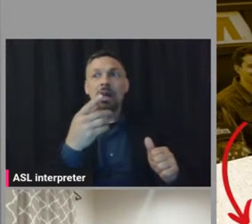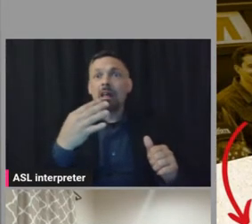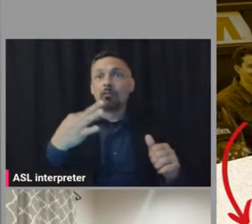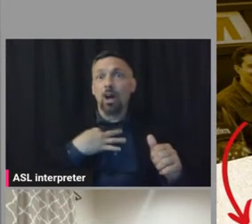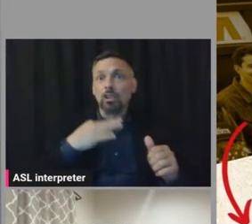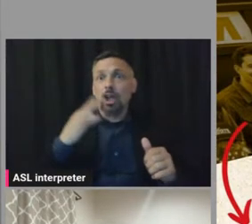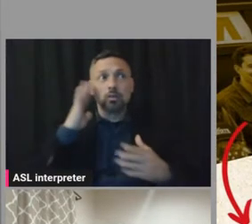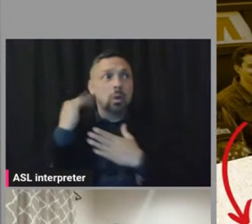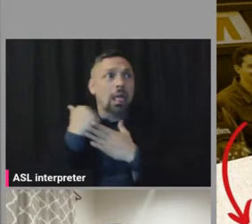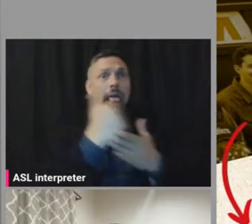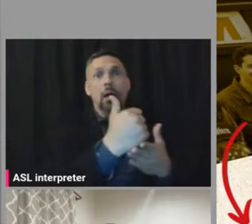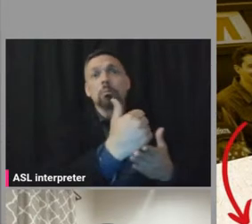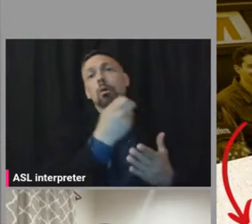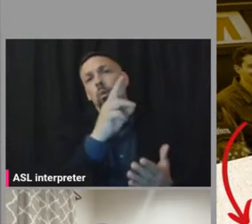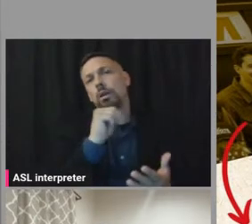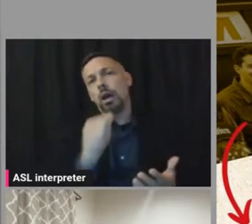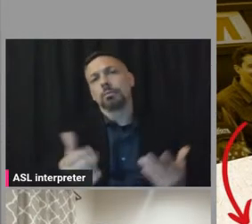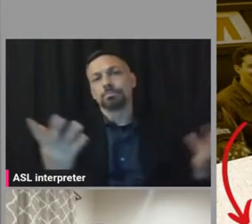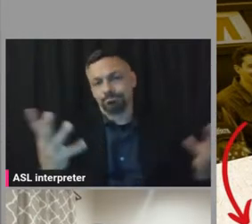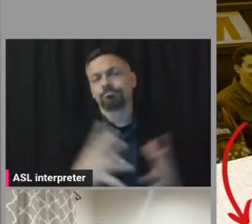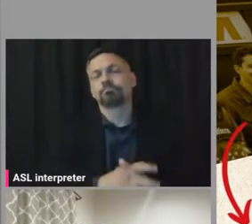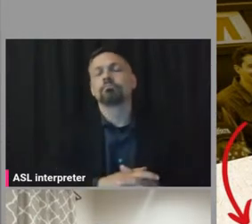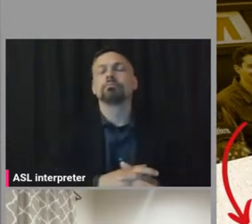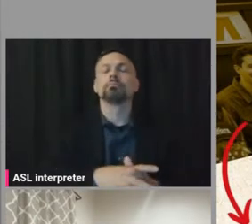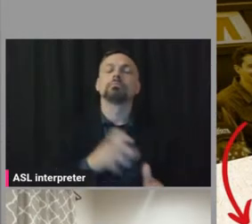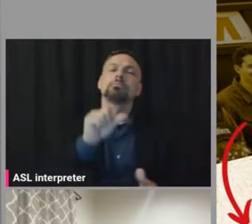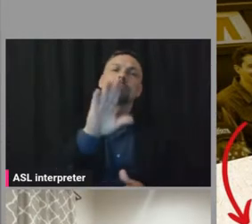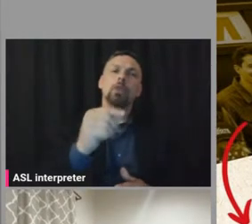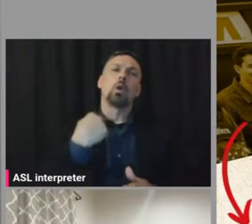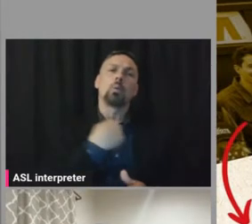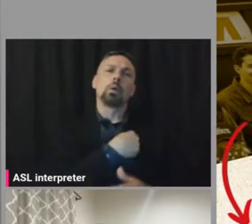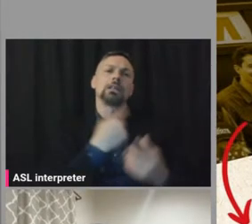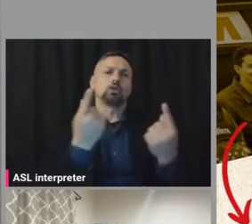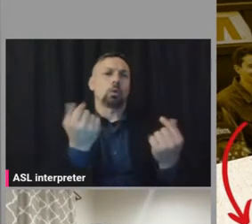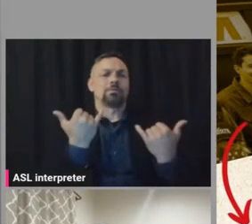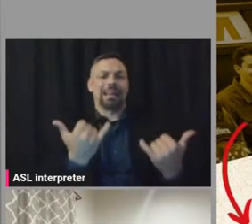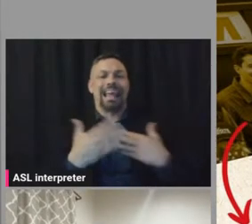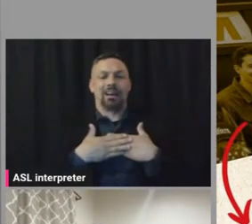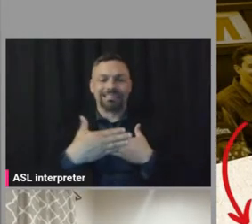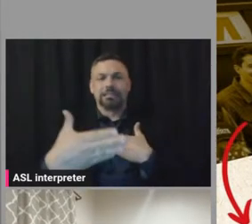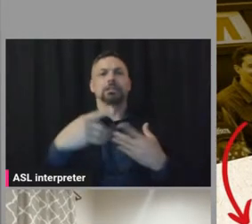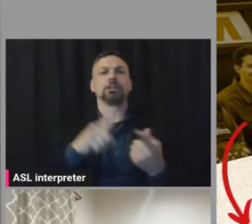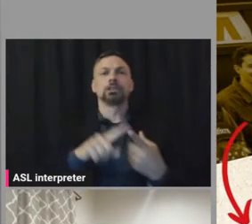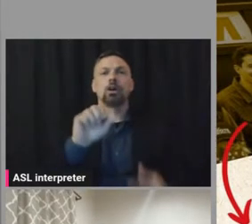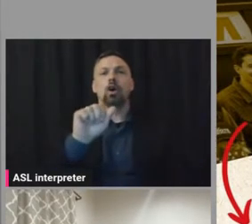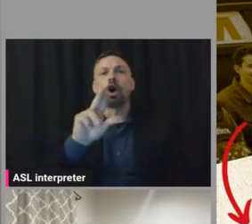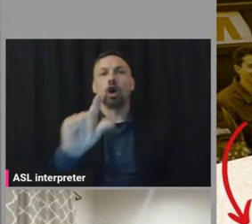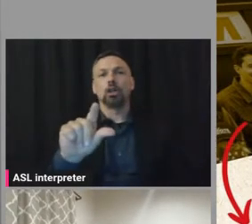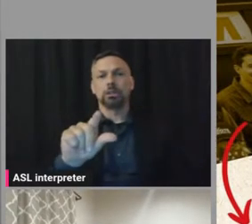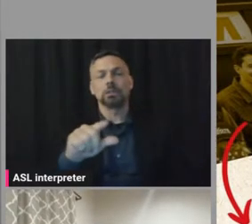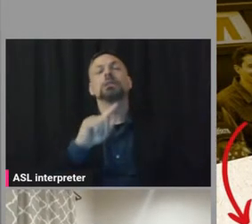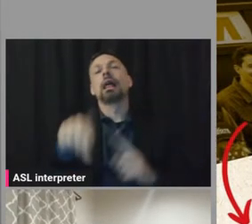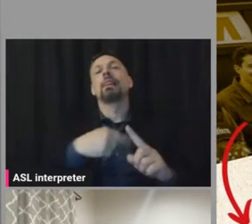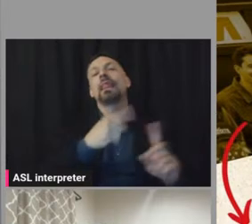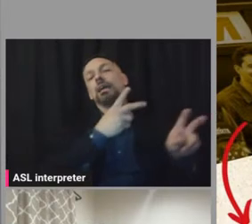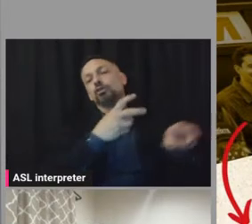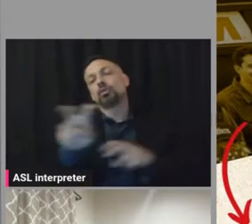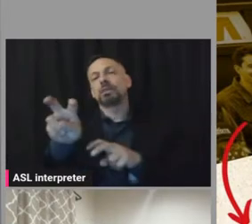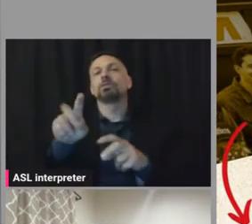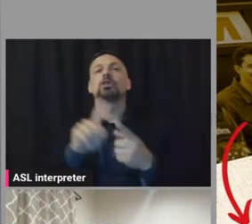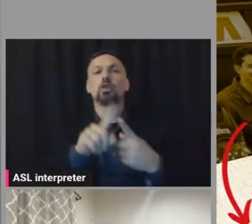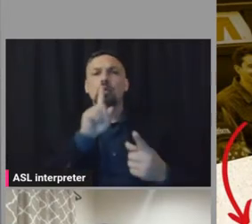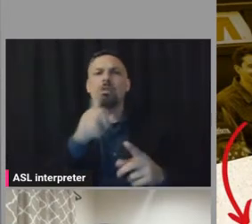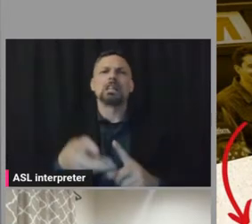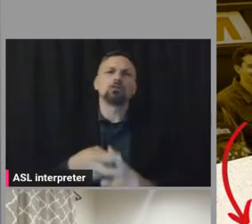going to be helpful for them. And so this is what we're doing from now until August. And then we're transitioning to really